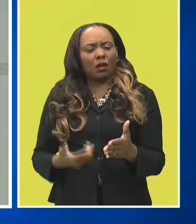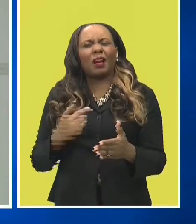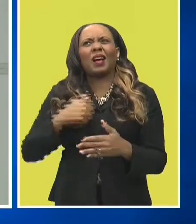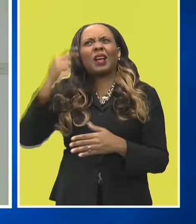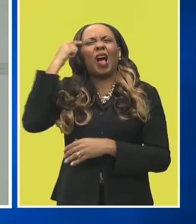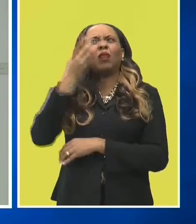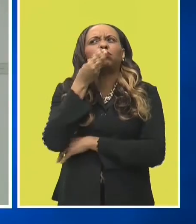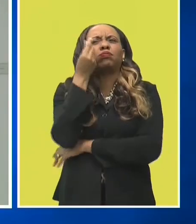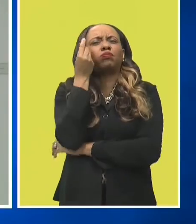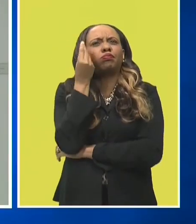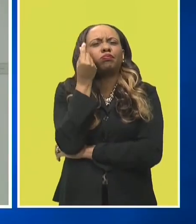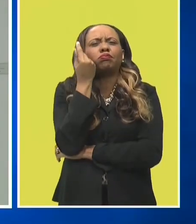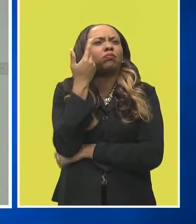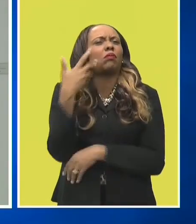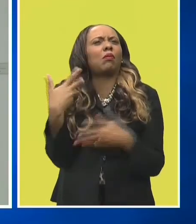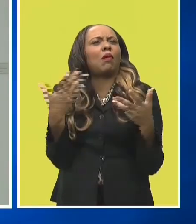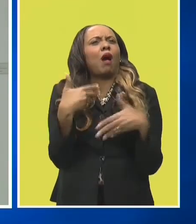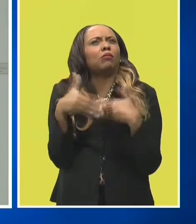through as a society in Barbados,